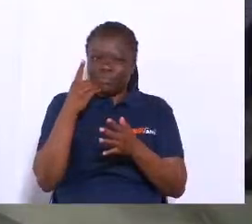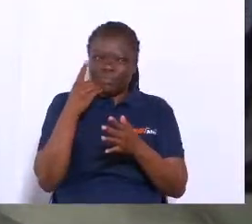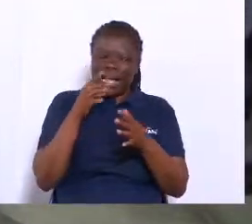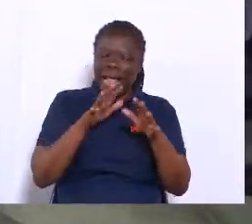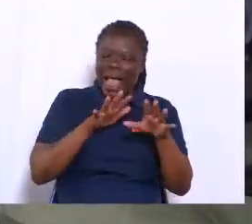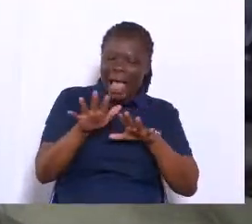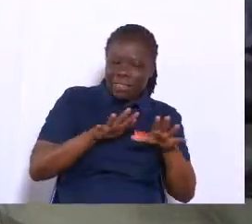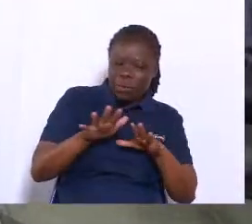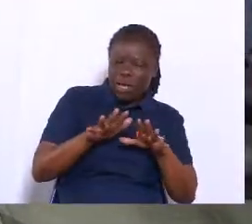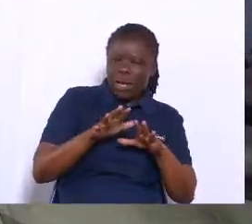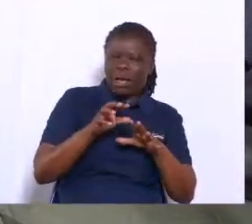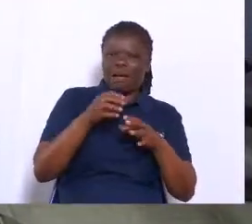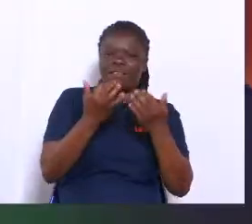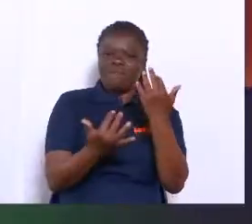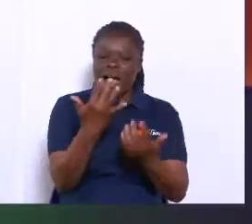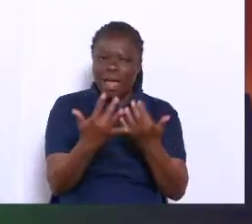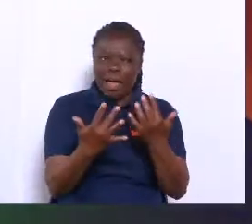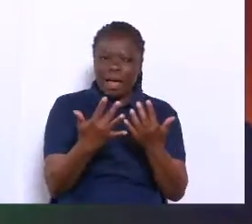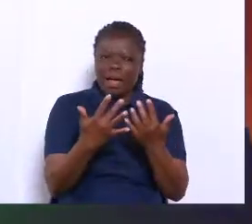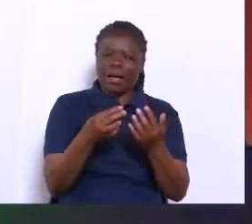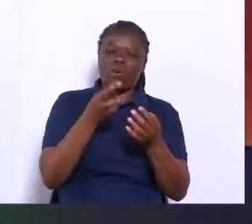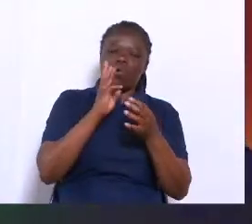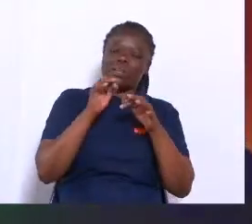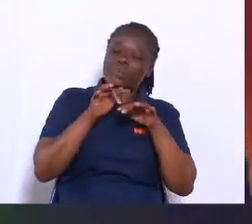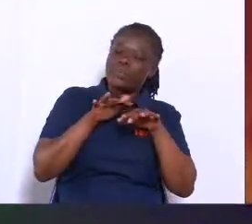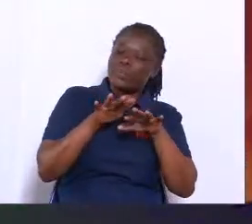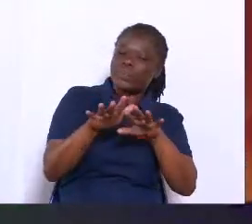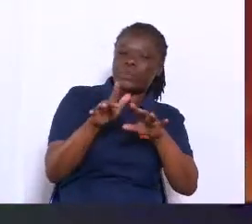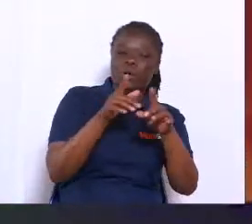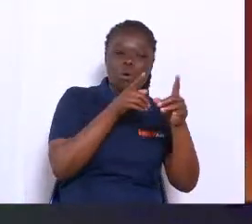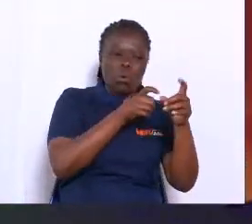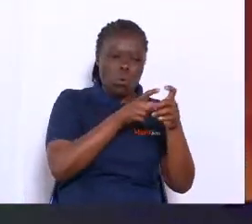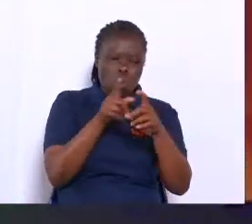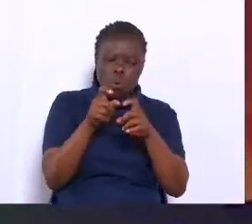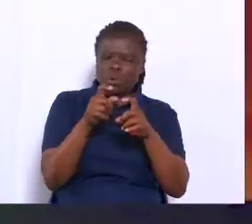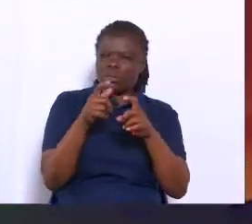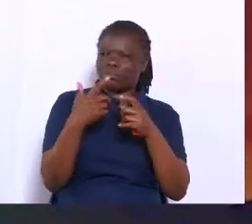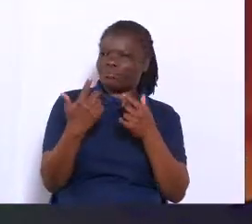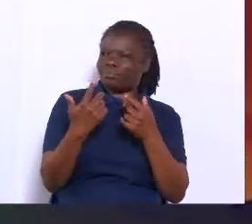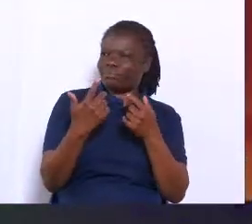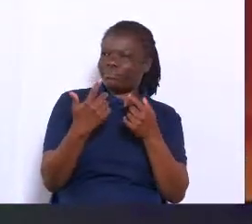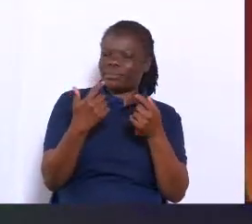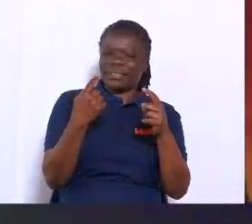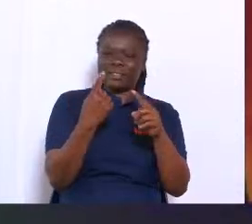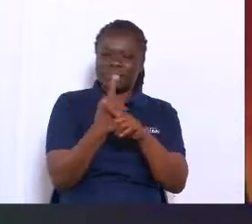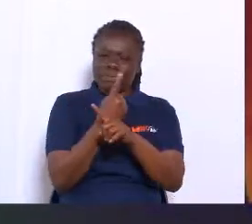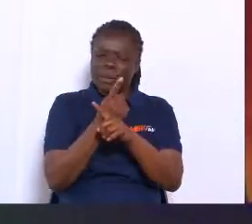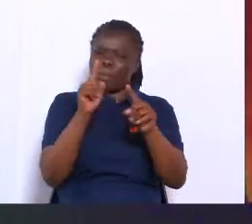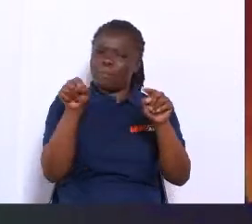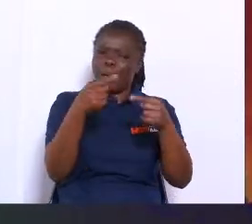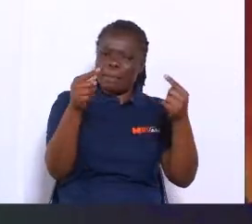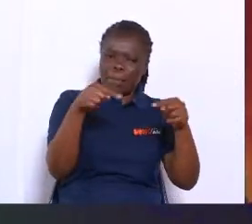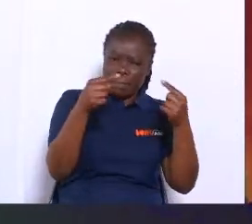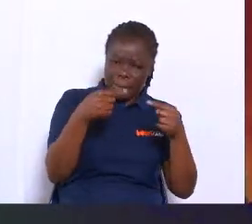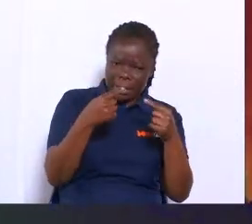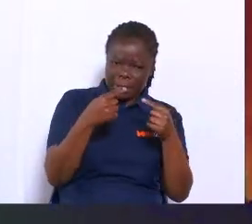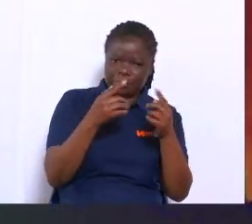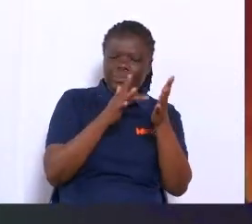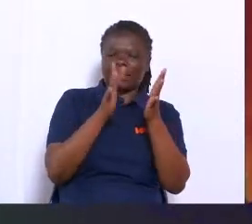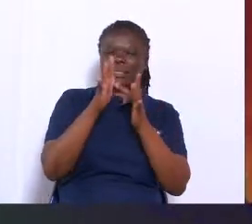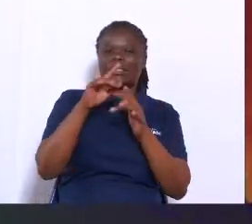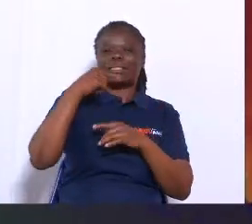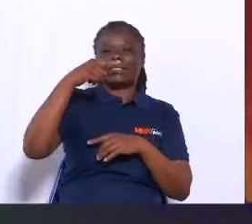earthquakes, fires, floods, wars, rumors of wars, rising crime and violence. Jesus